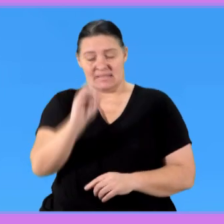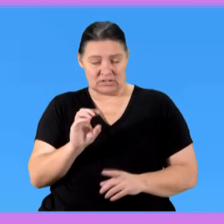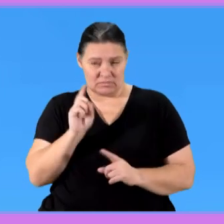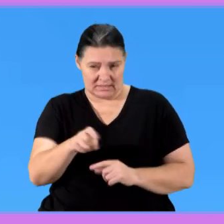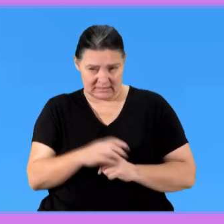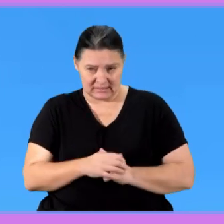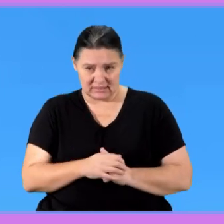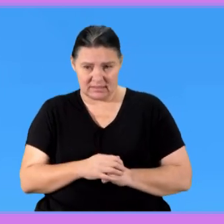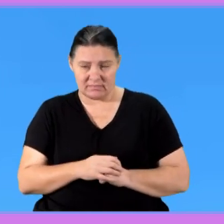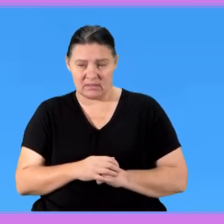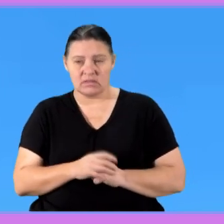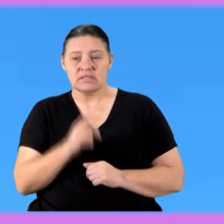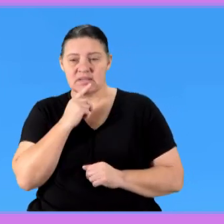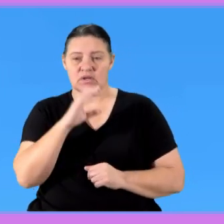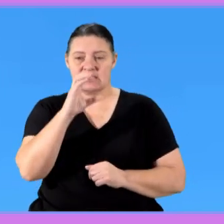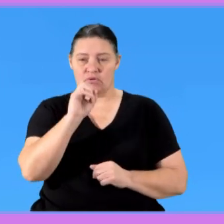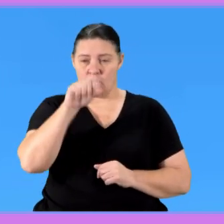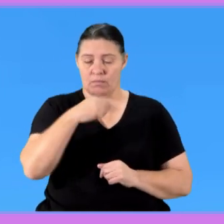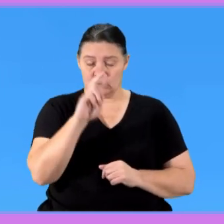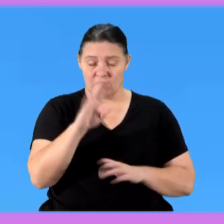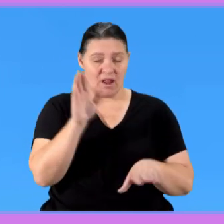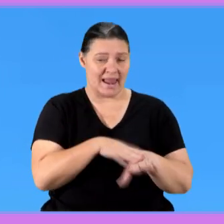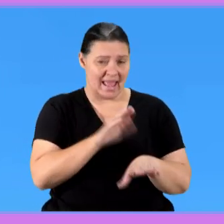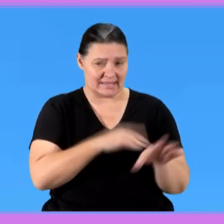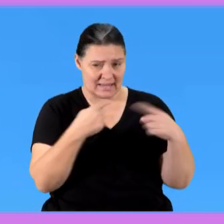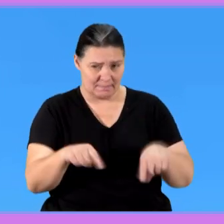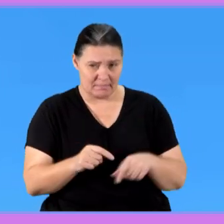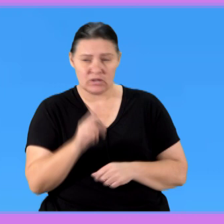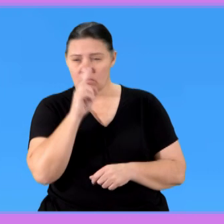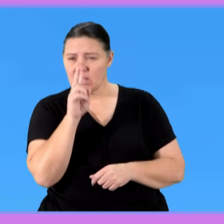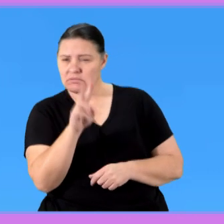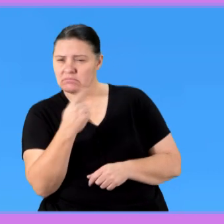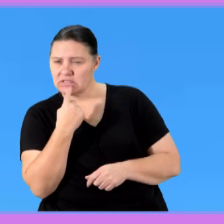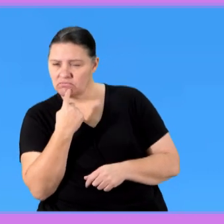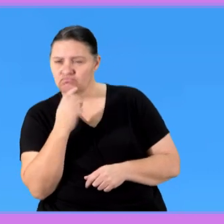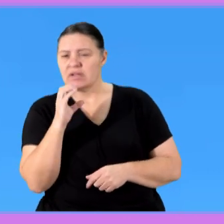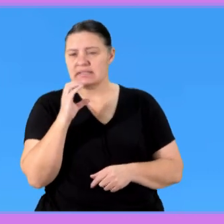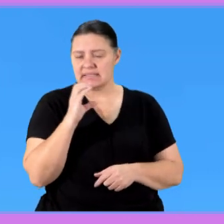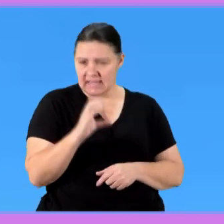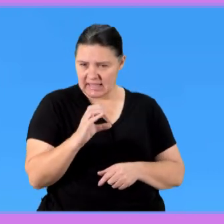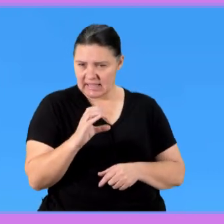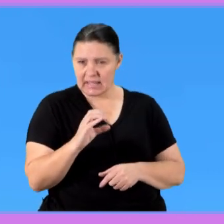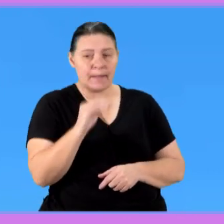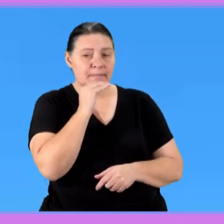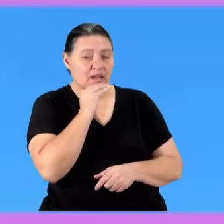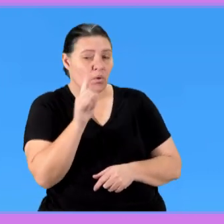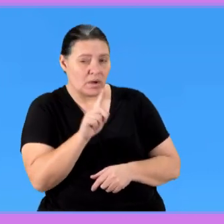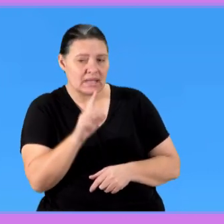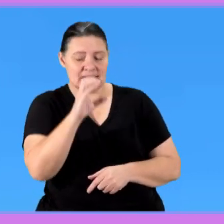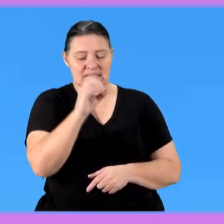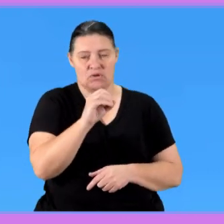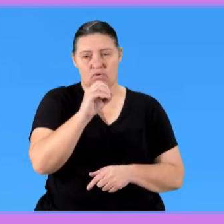So therefore we look at it, 0.2 is for late coming, so therefore I can say C in this case will be